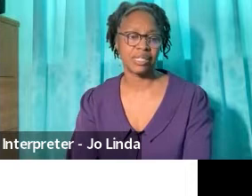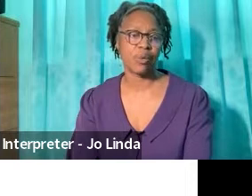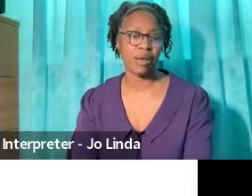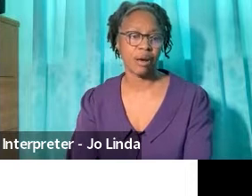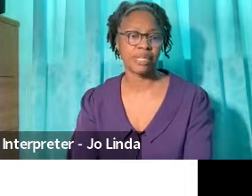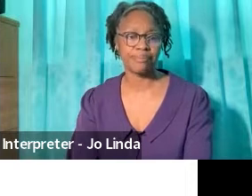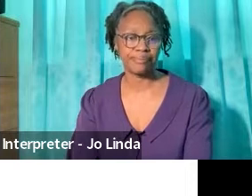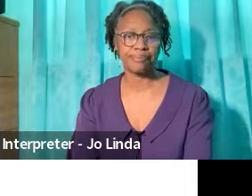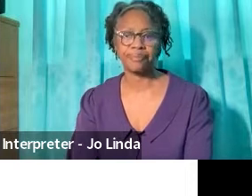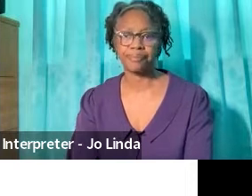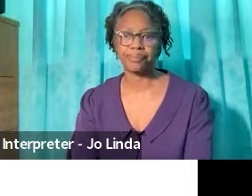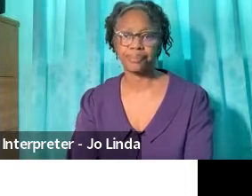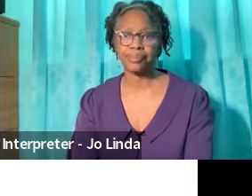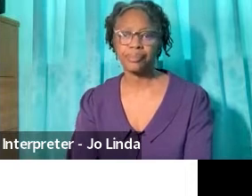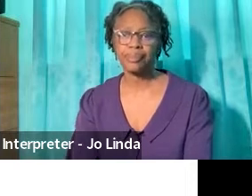and that is quite common.